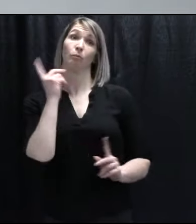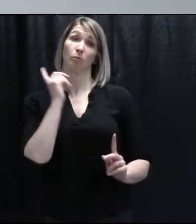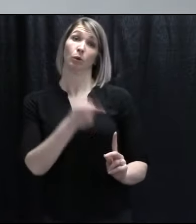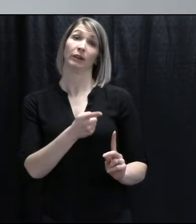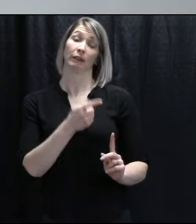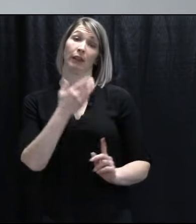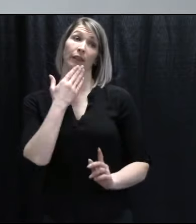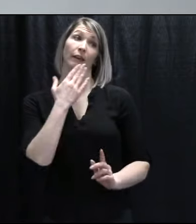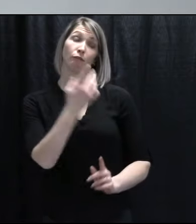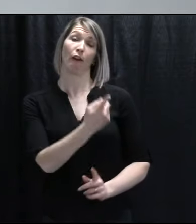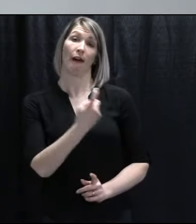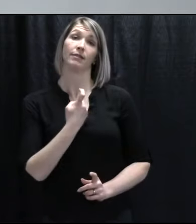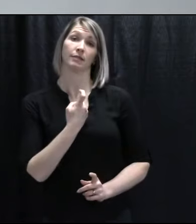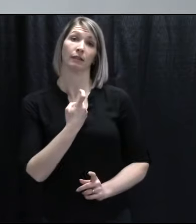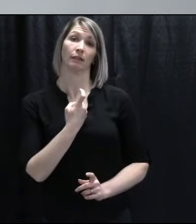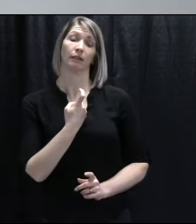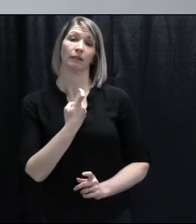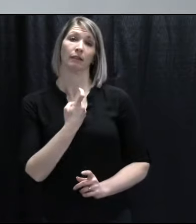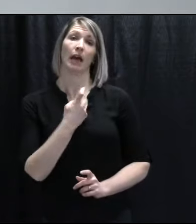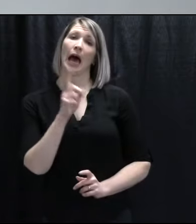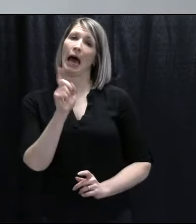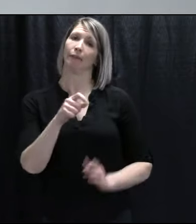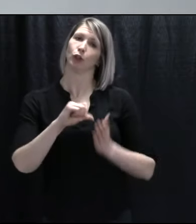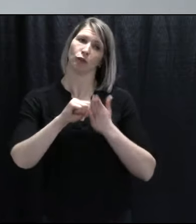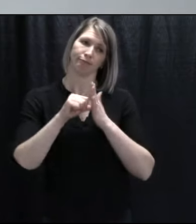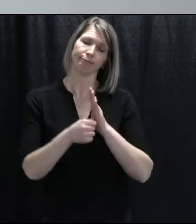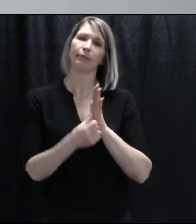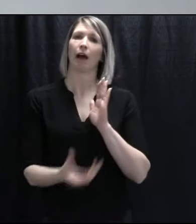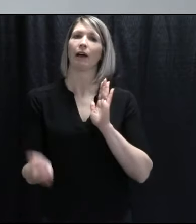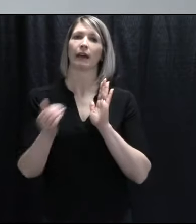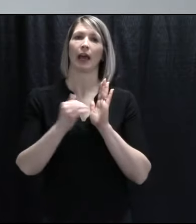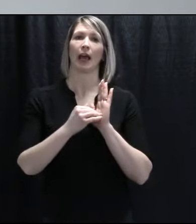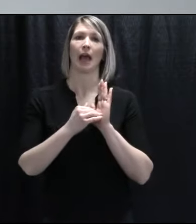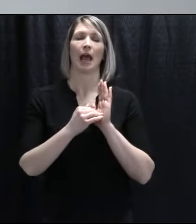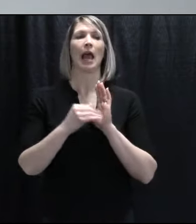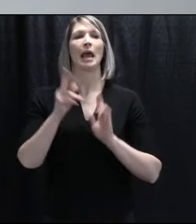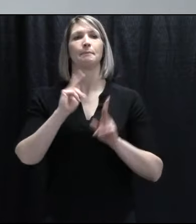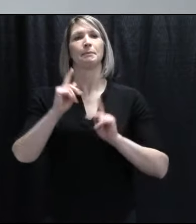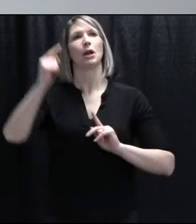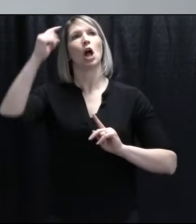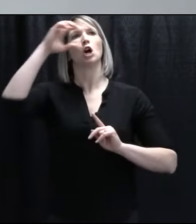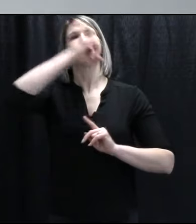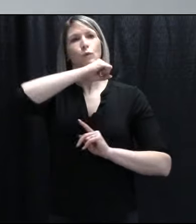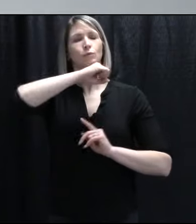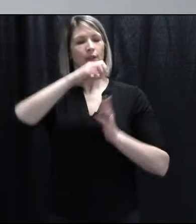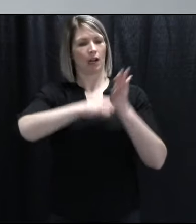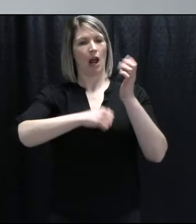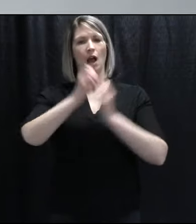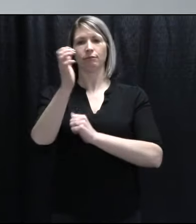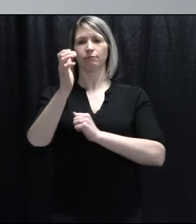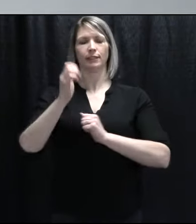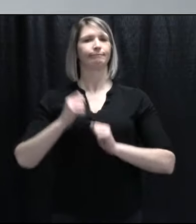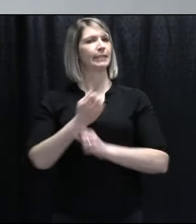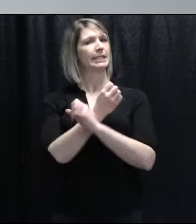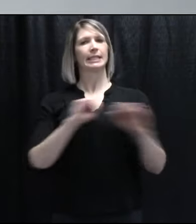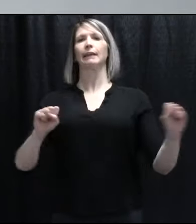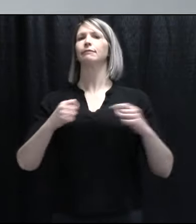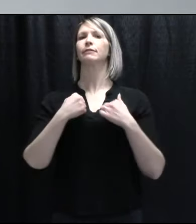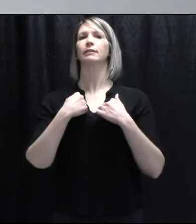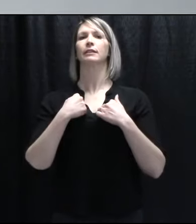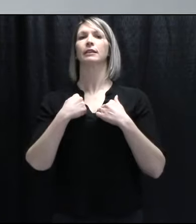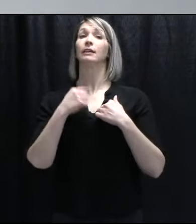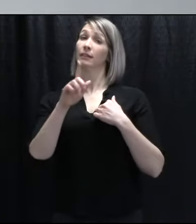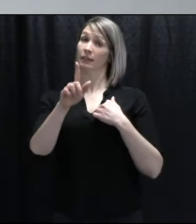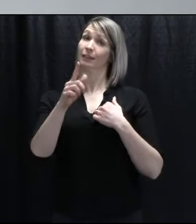actually, and one that we need to reiterate often. A lot of people think if they wear gloves that they're safe. Gloves still